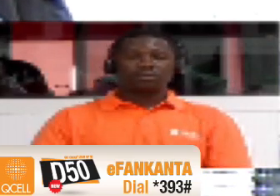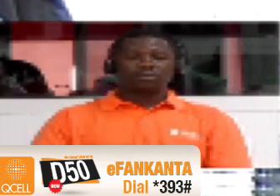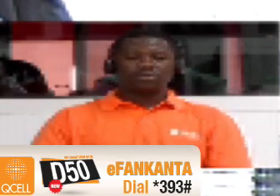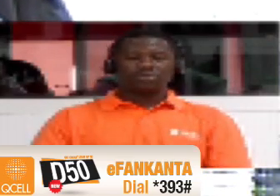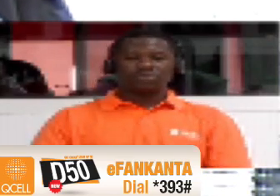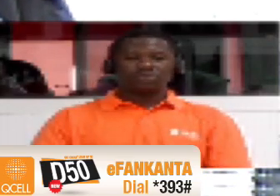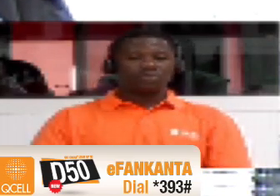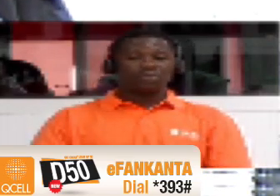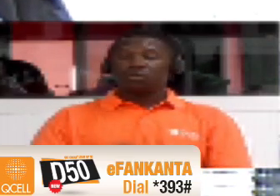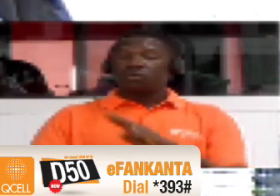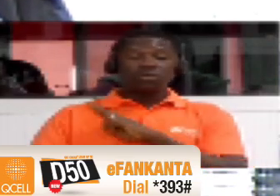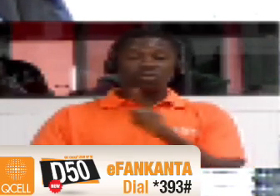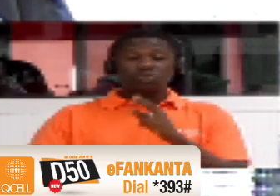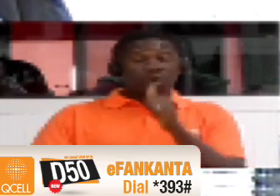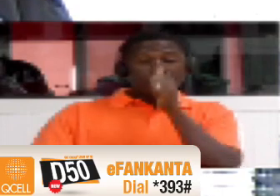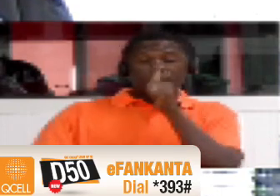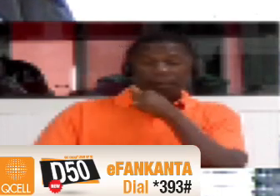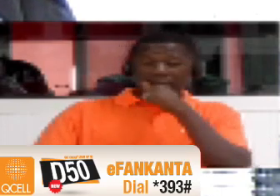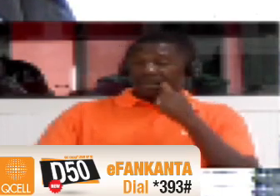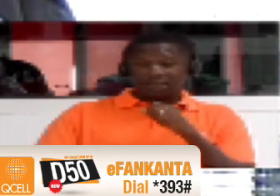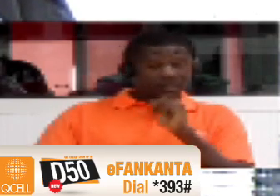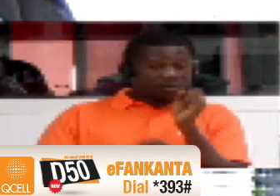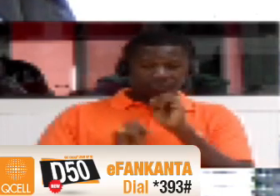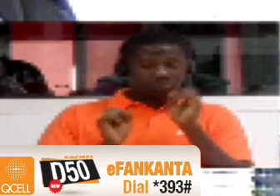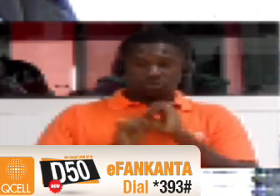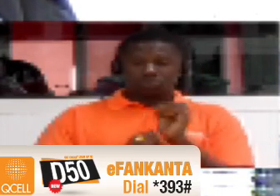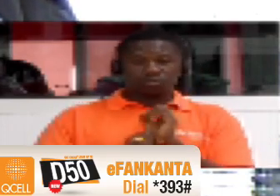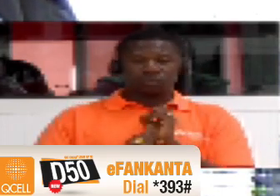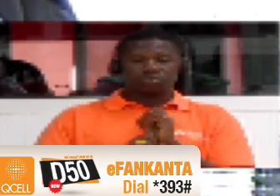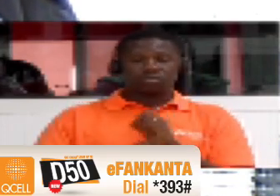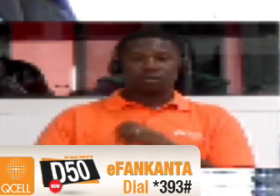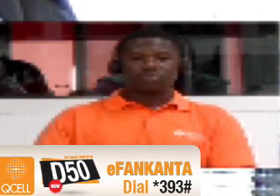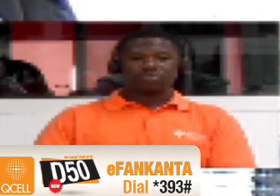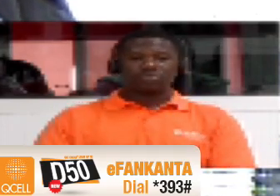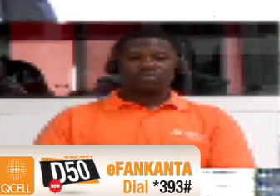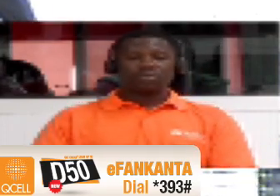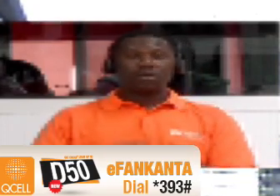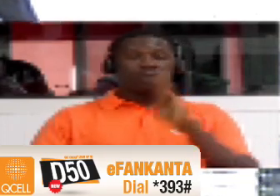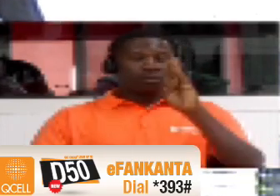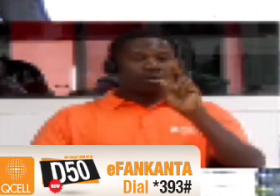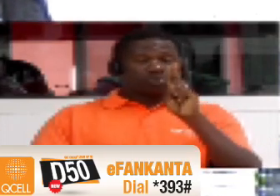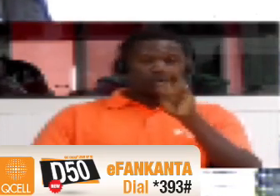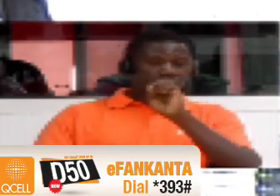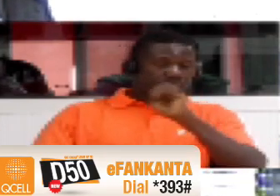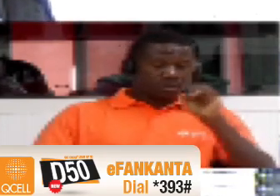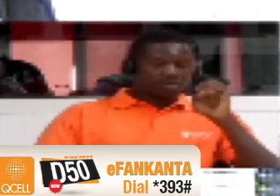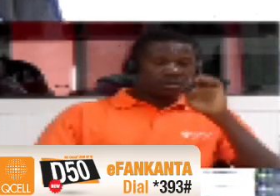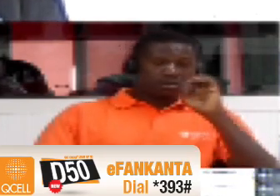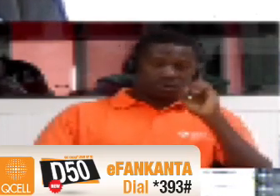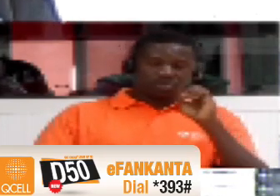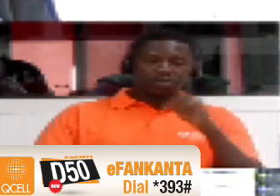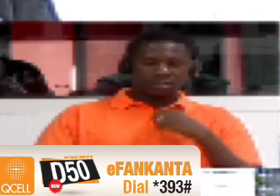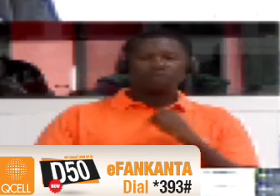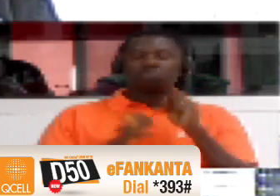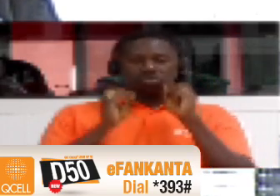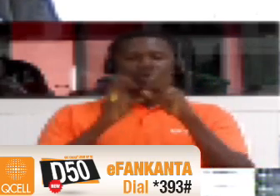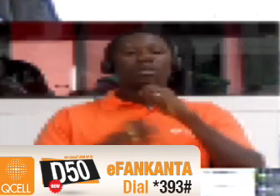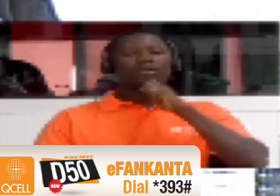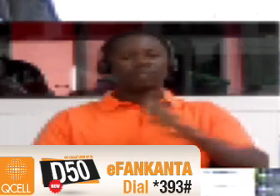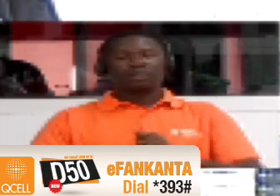Do not hide, keep any secrets from us. Okay, sir. And so Buso said to him,